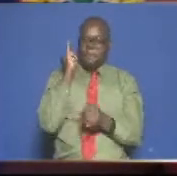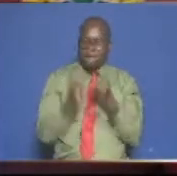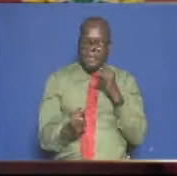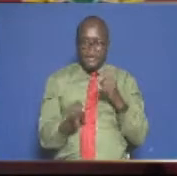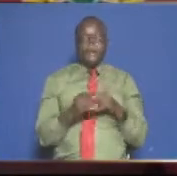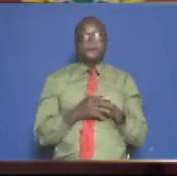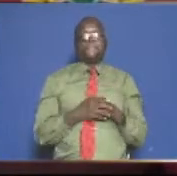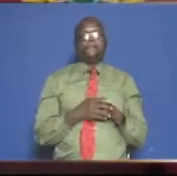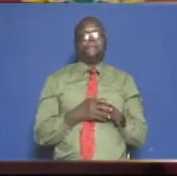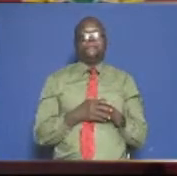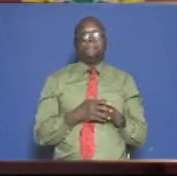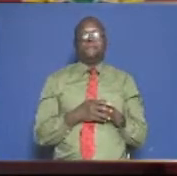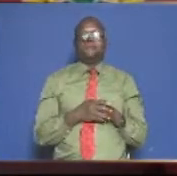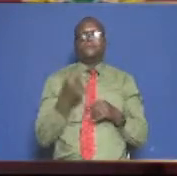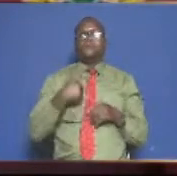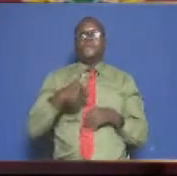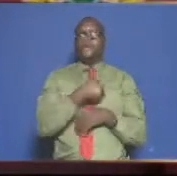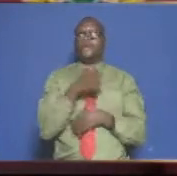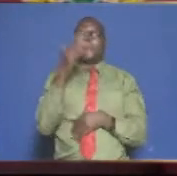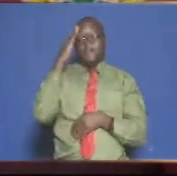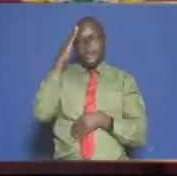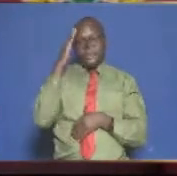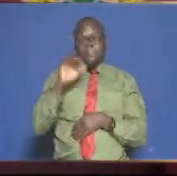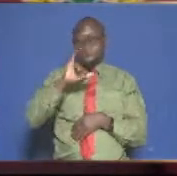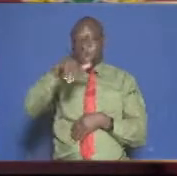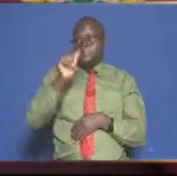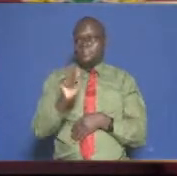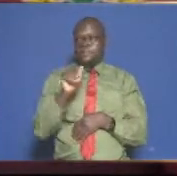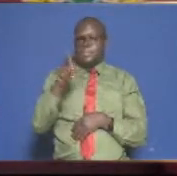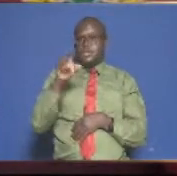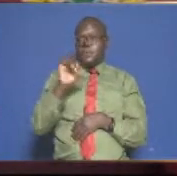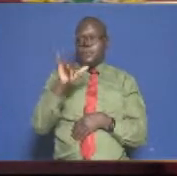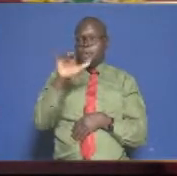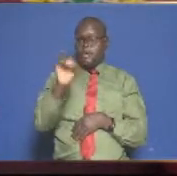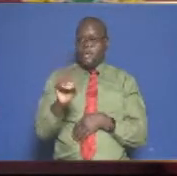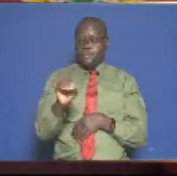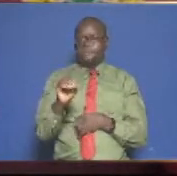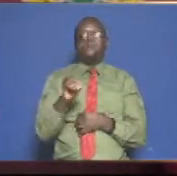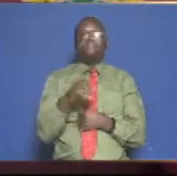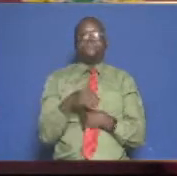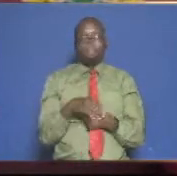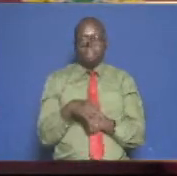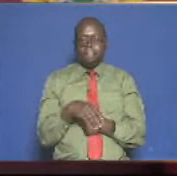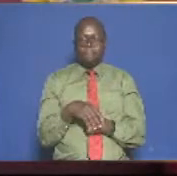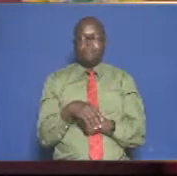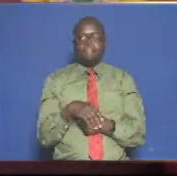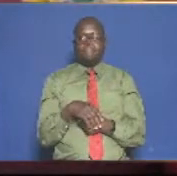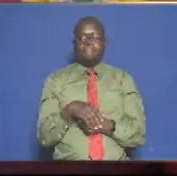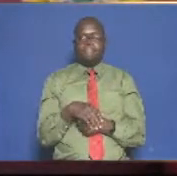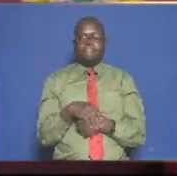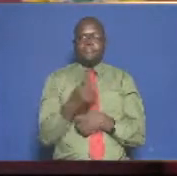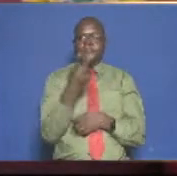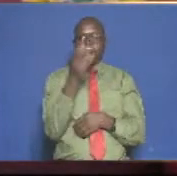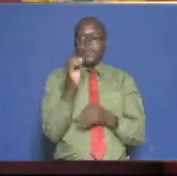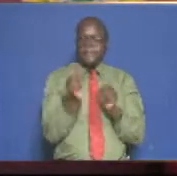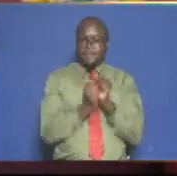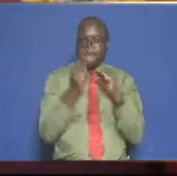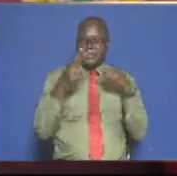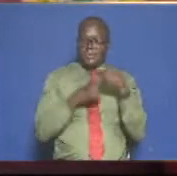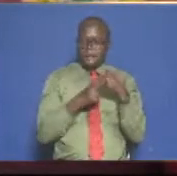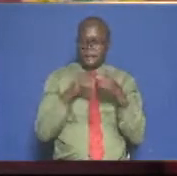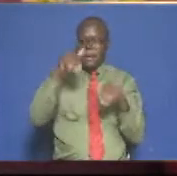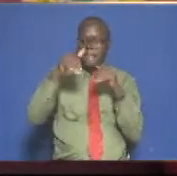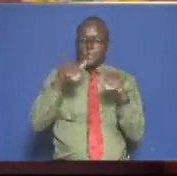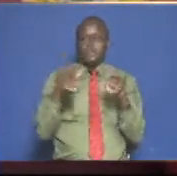Mr. Speaker, we all know that Jakoyo ran in 2017 election as